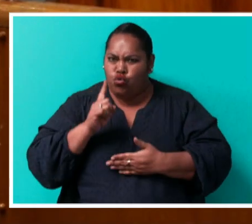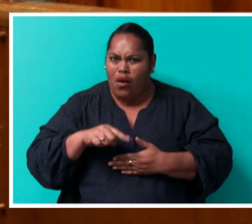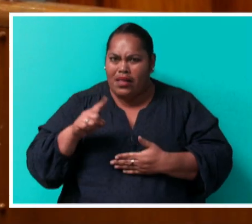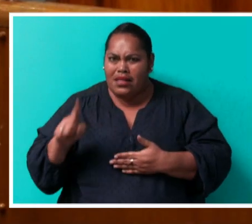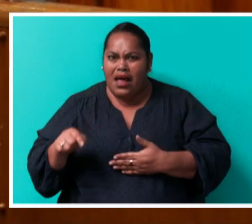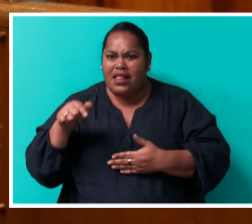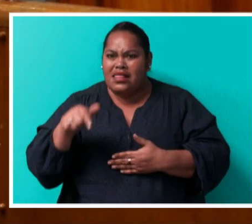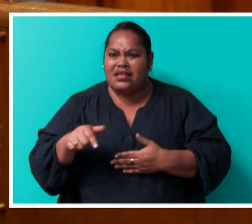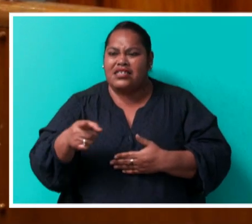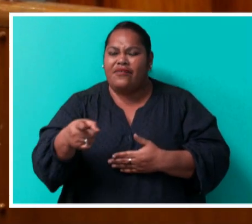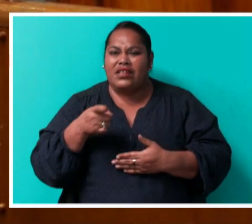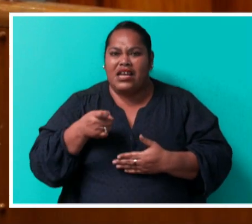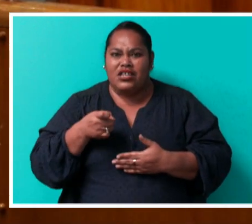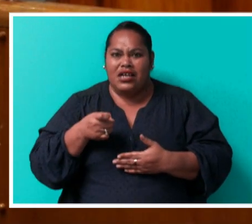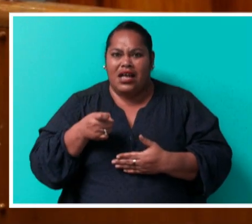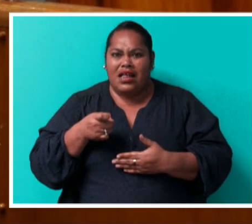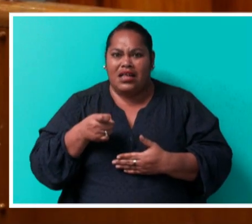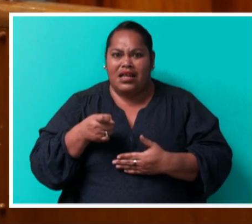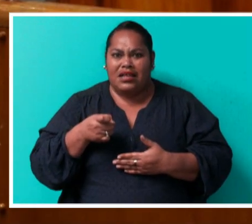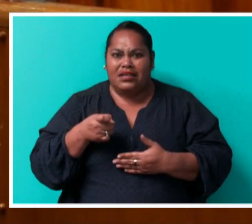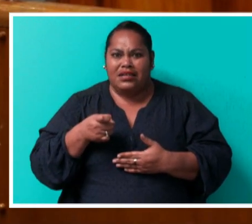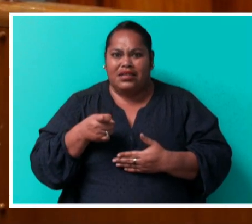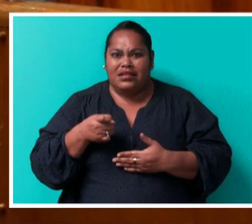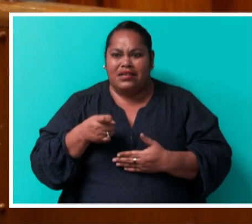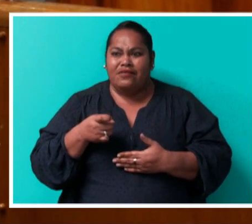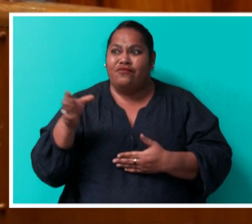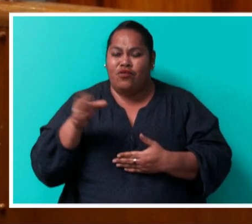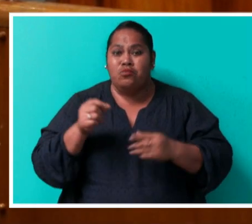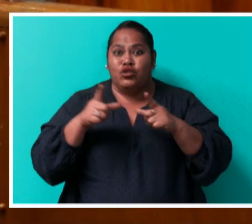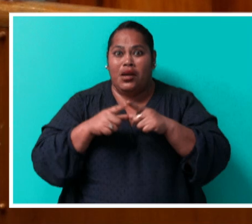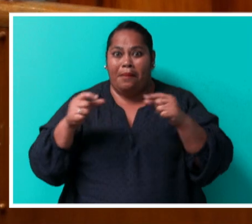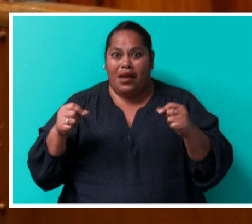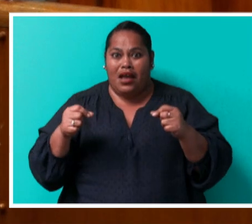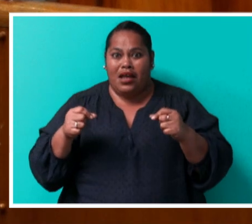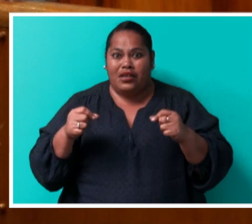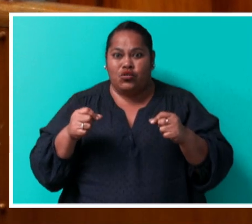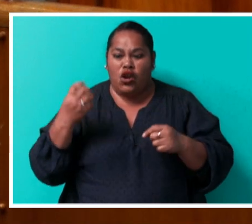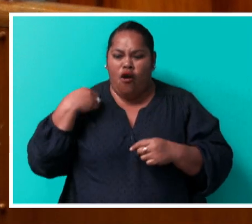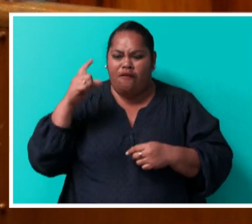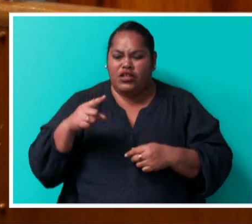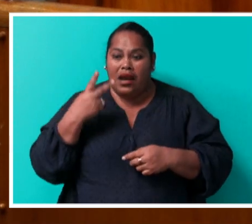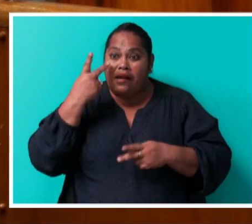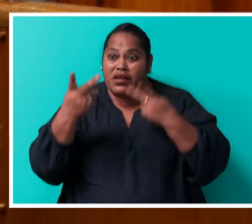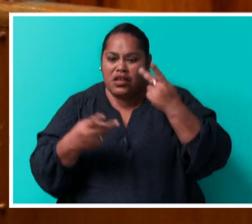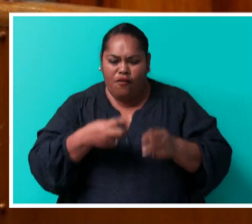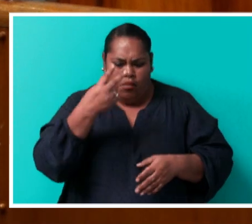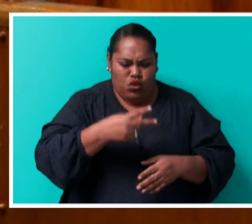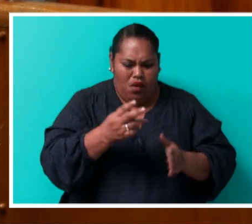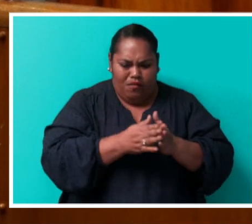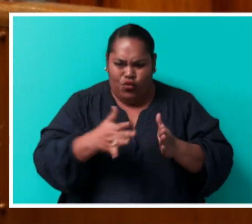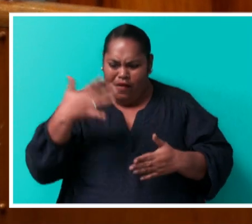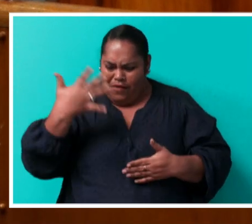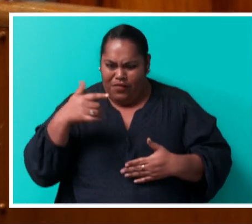invitation that was extended to us by Japan to make this official visit from the 12th to the 15th of this month.